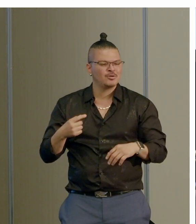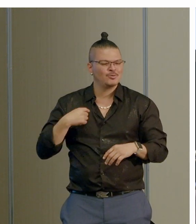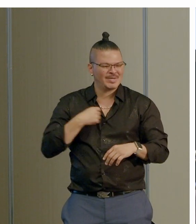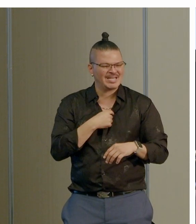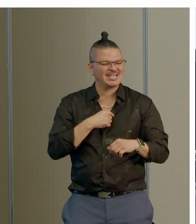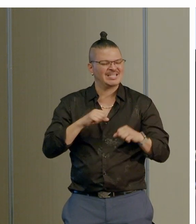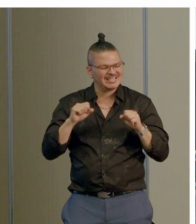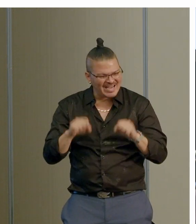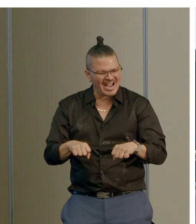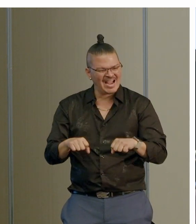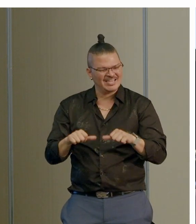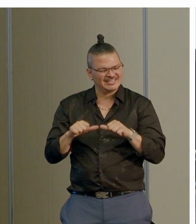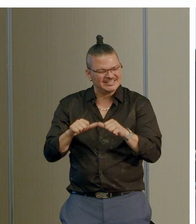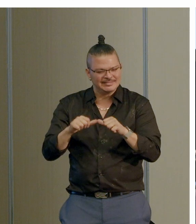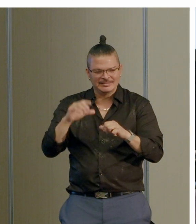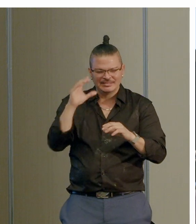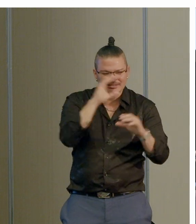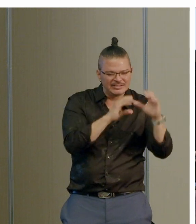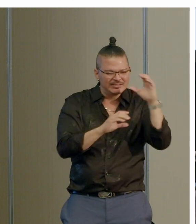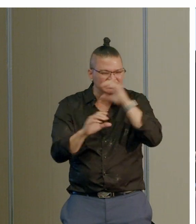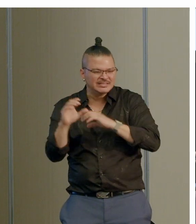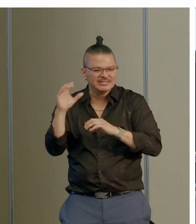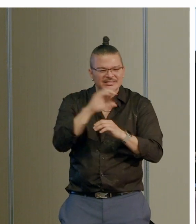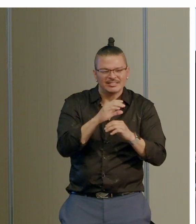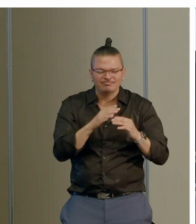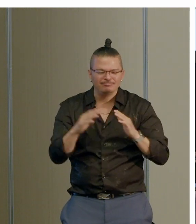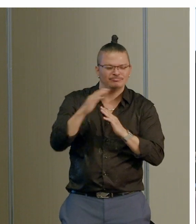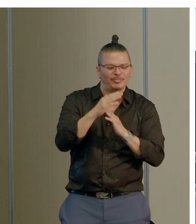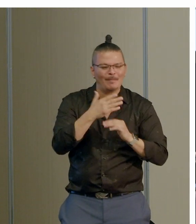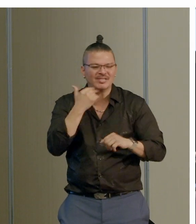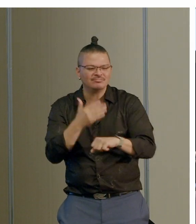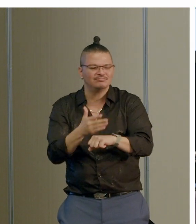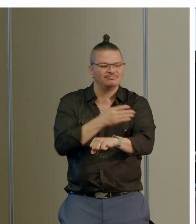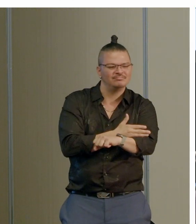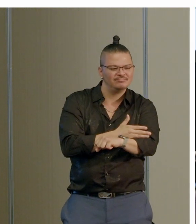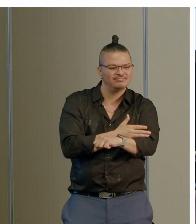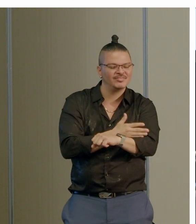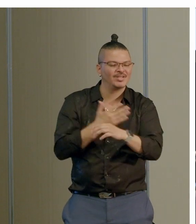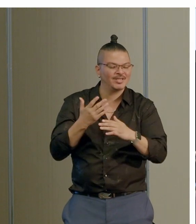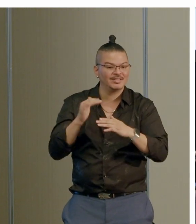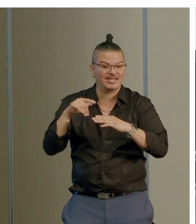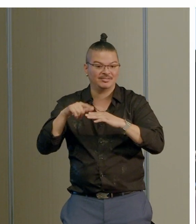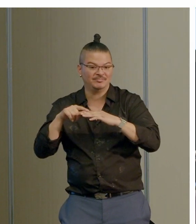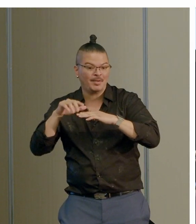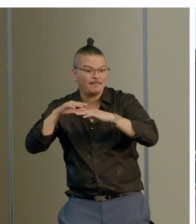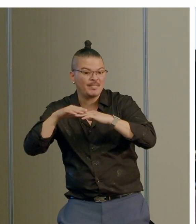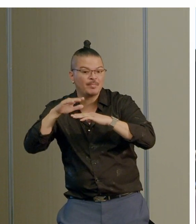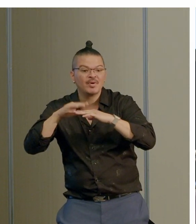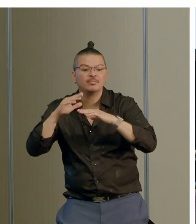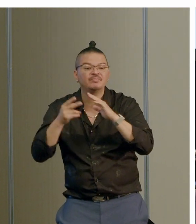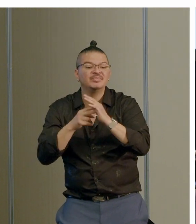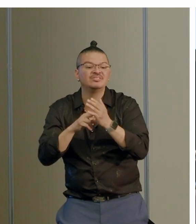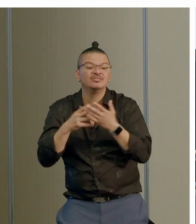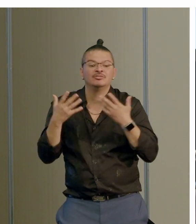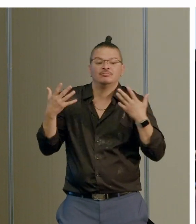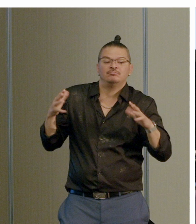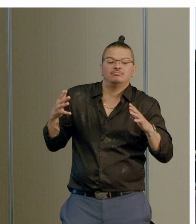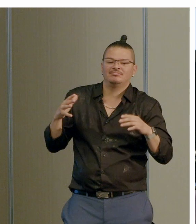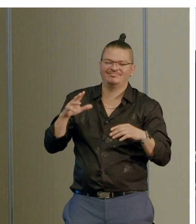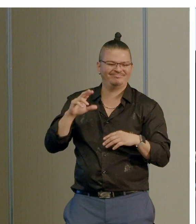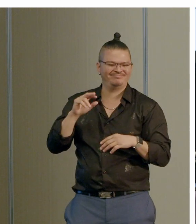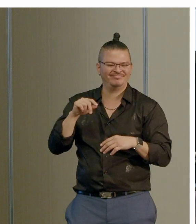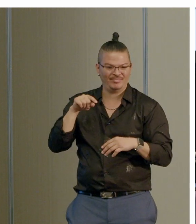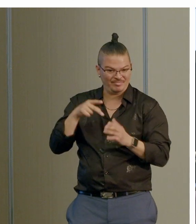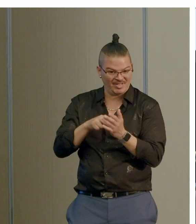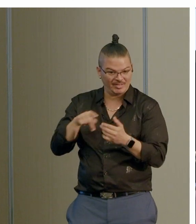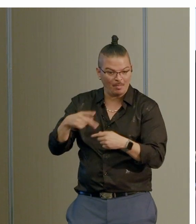But just because you meet minimum accessibility standards, it doesn't mean that the products are really that usable. They